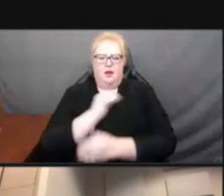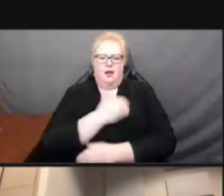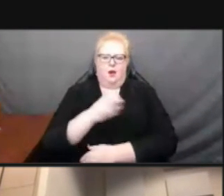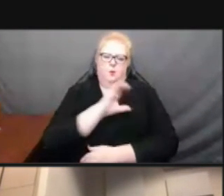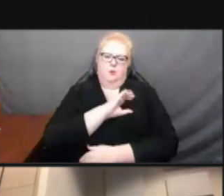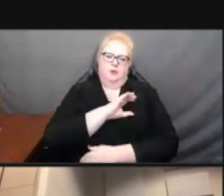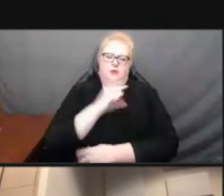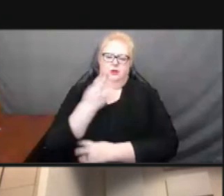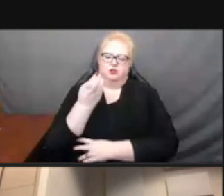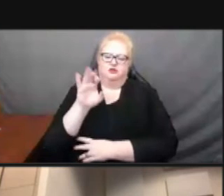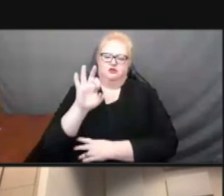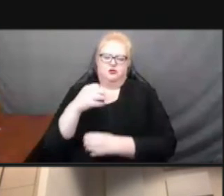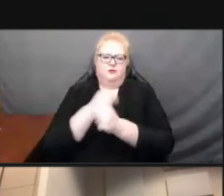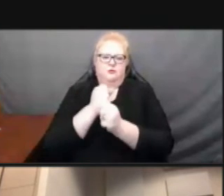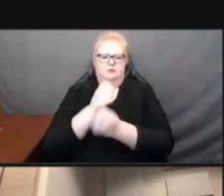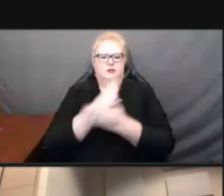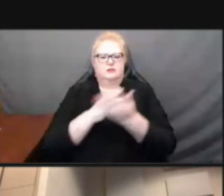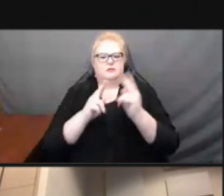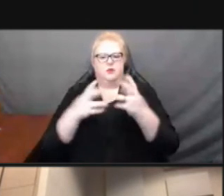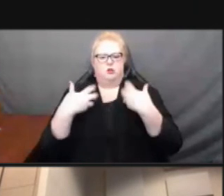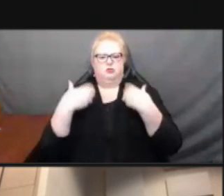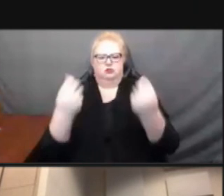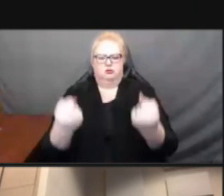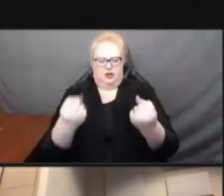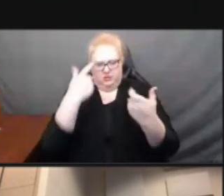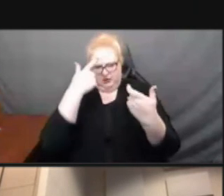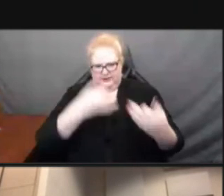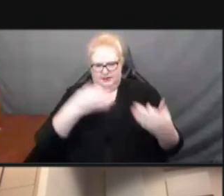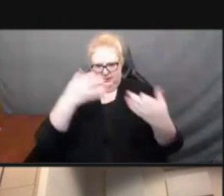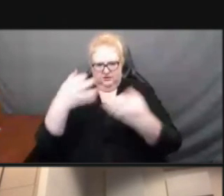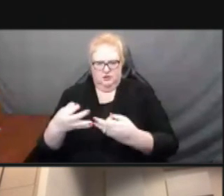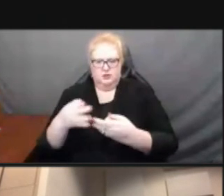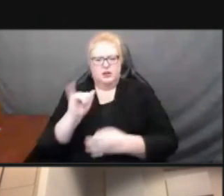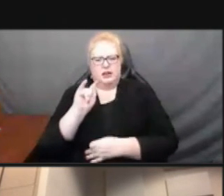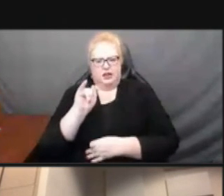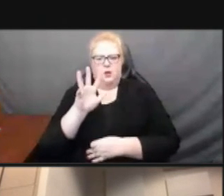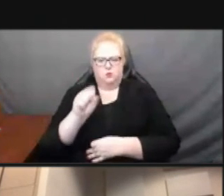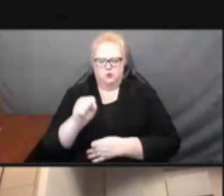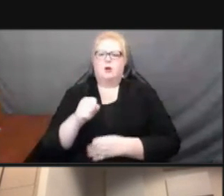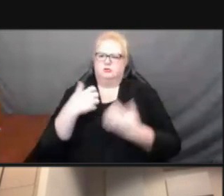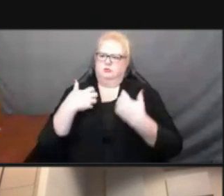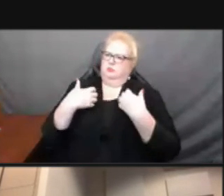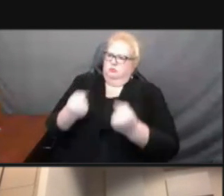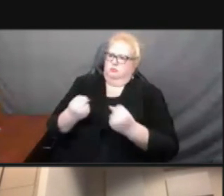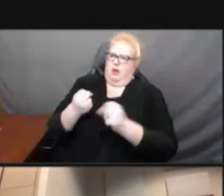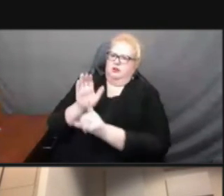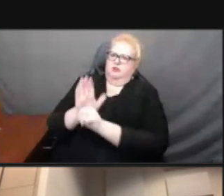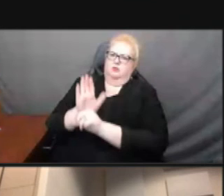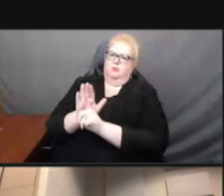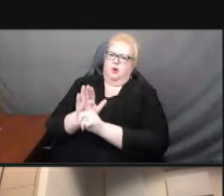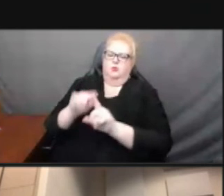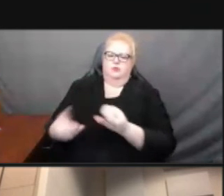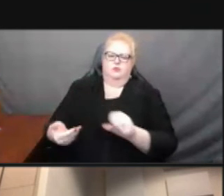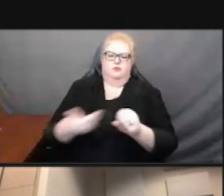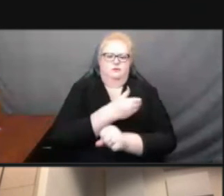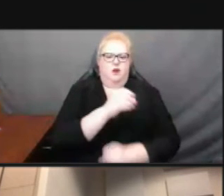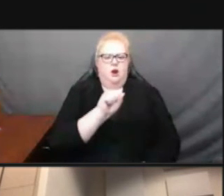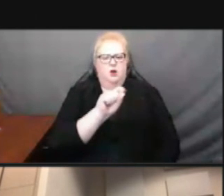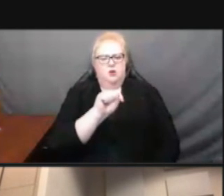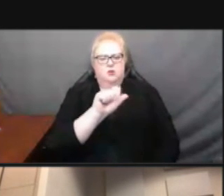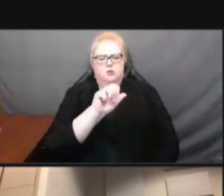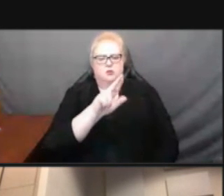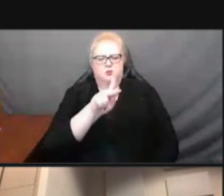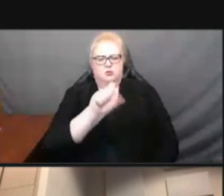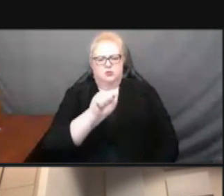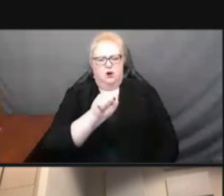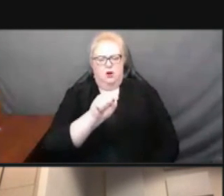decisions. I think it was courageous on his part to fire Charles Starks for violation of policy,